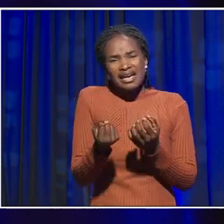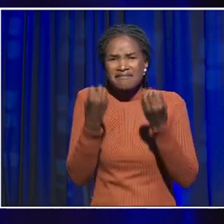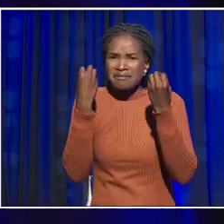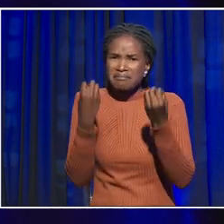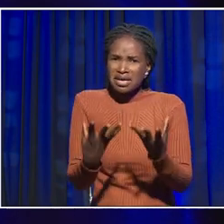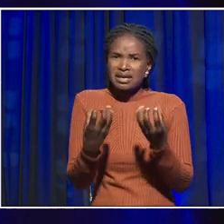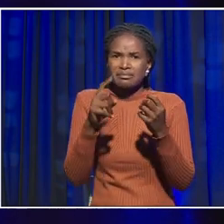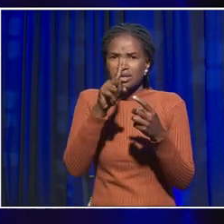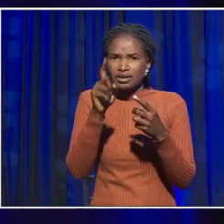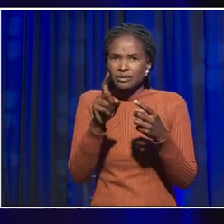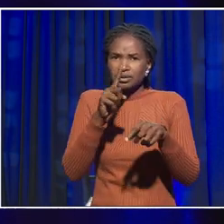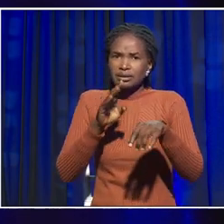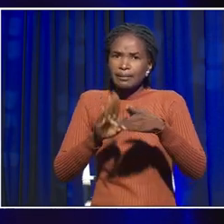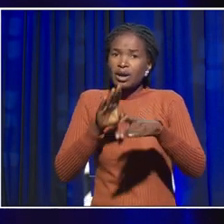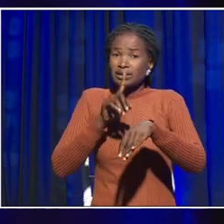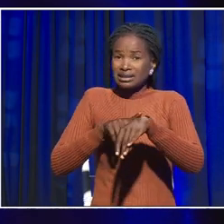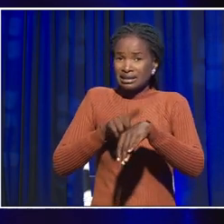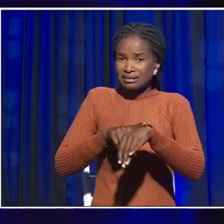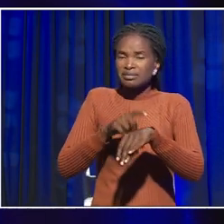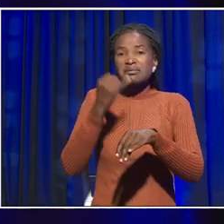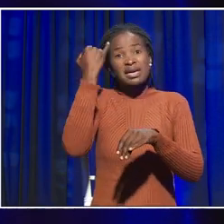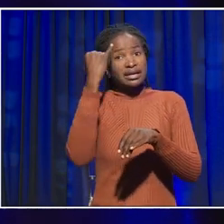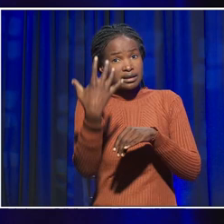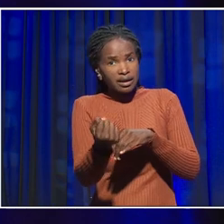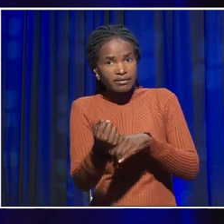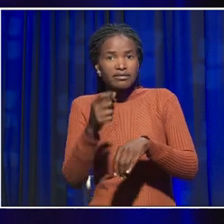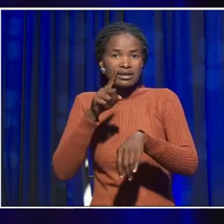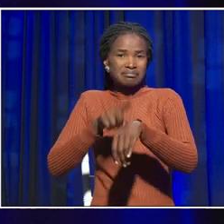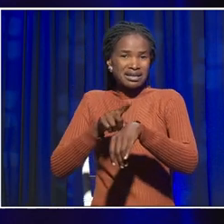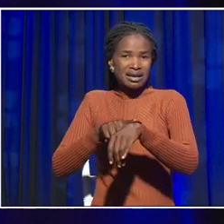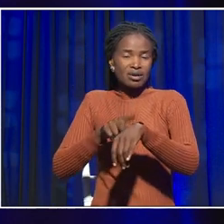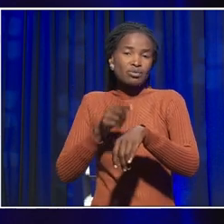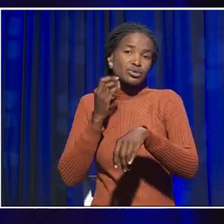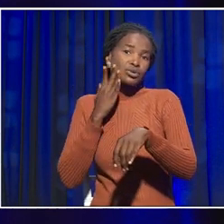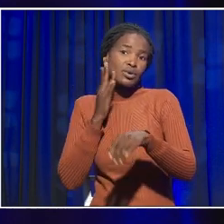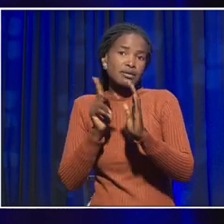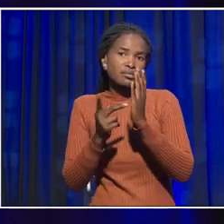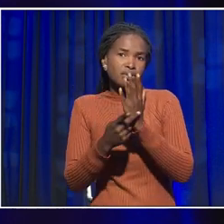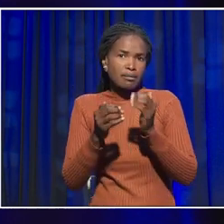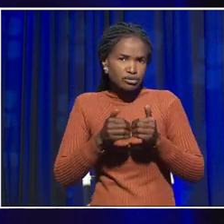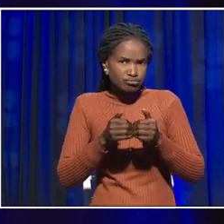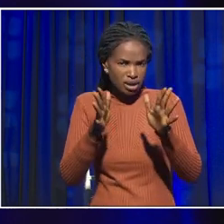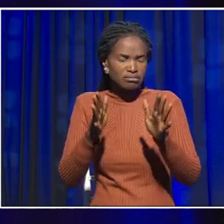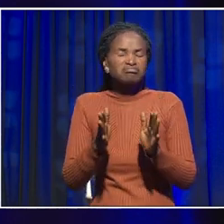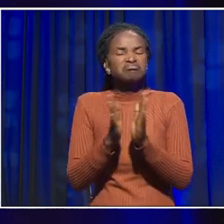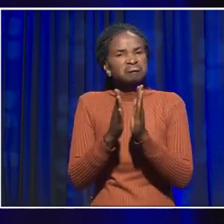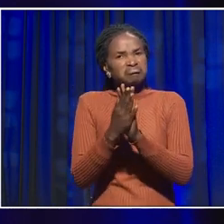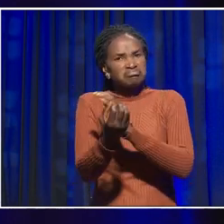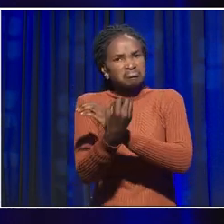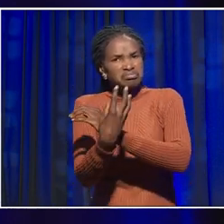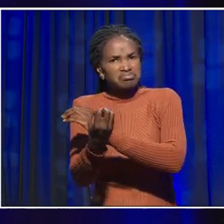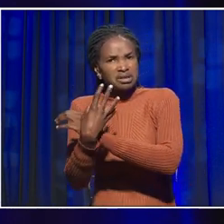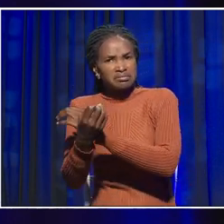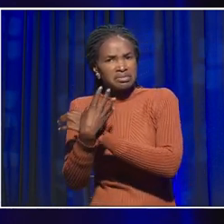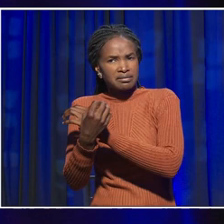questions around the timing. If you have suggestions about timing of this session, please let us